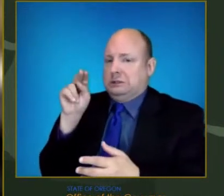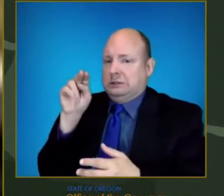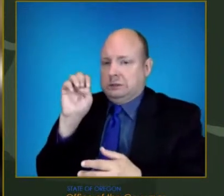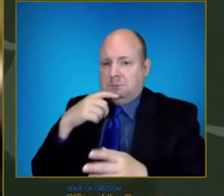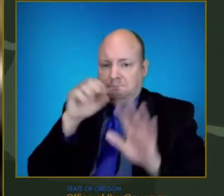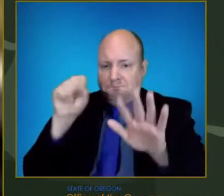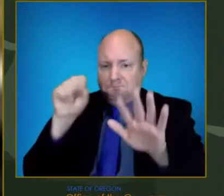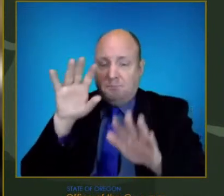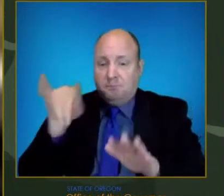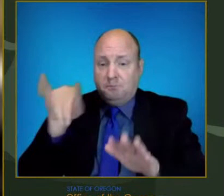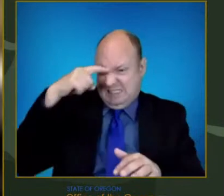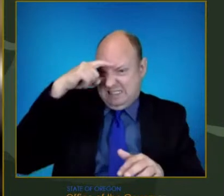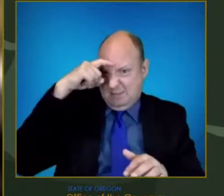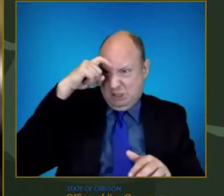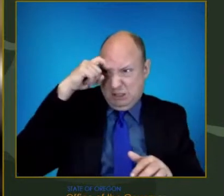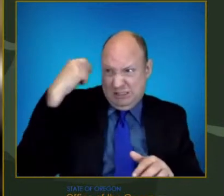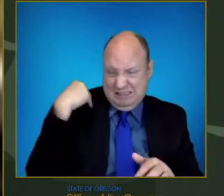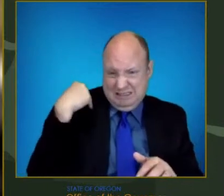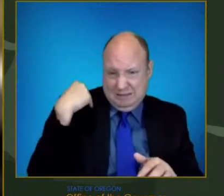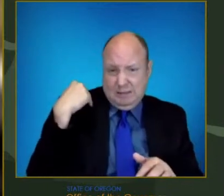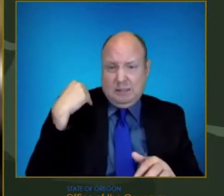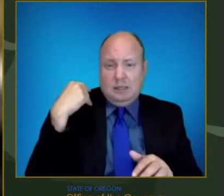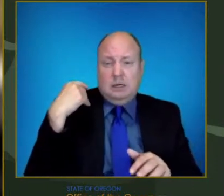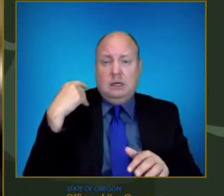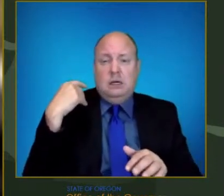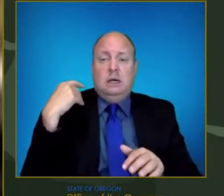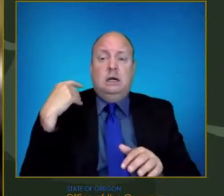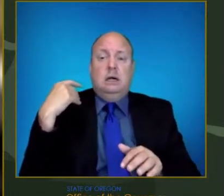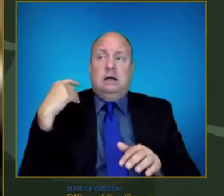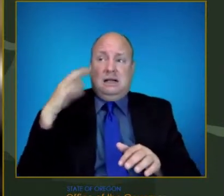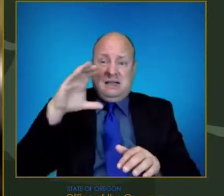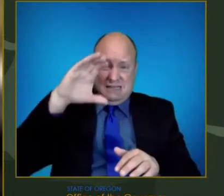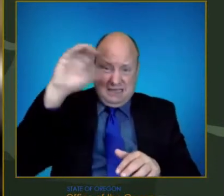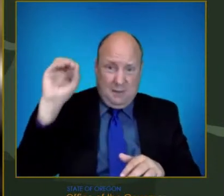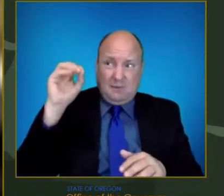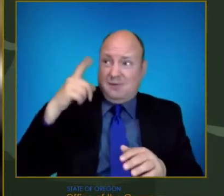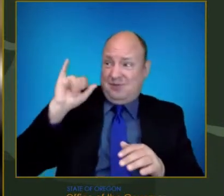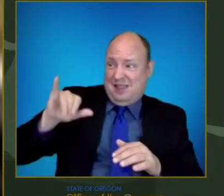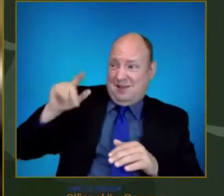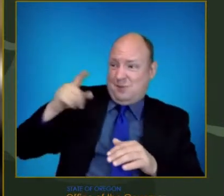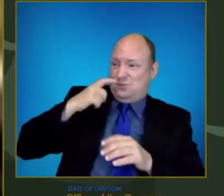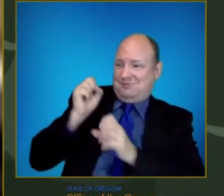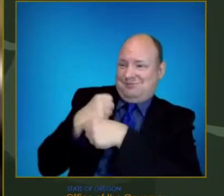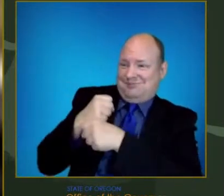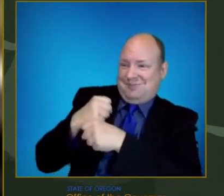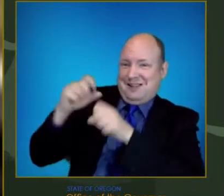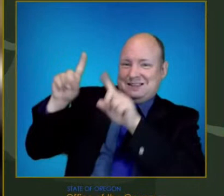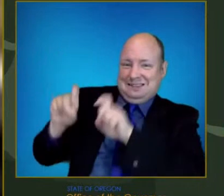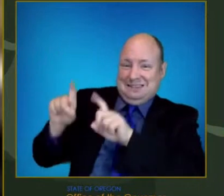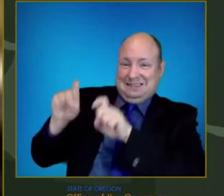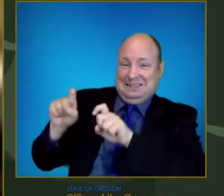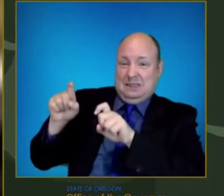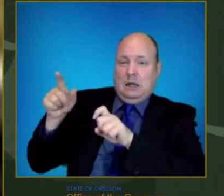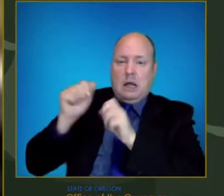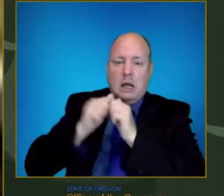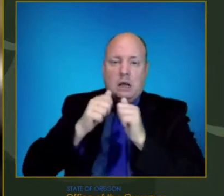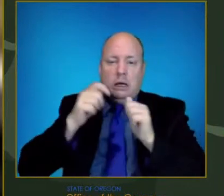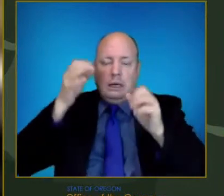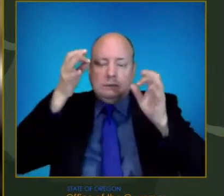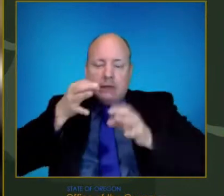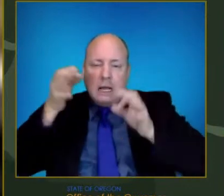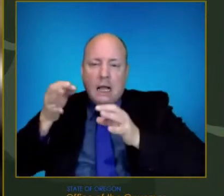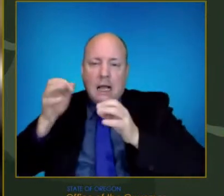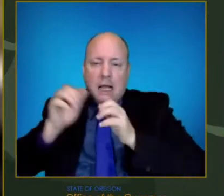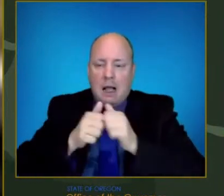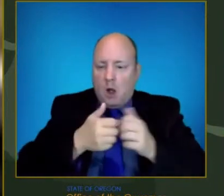the supply chain for tests, because companies that produce tests made some decisions back then that we're still dealing with today. And so there is a national